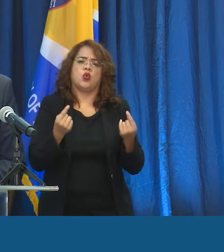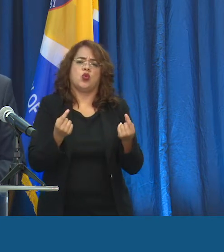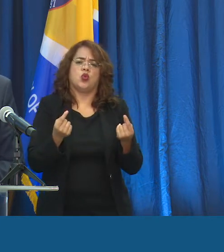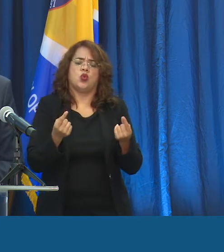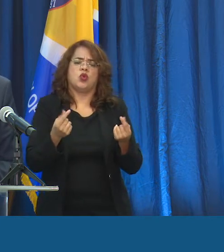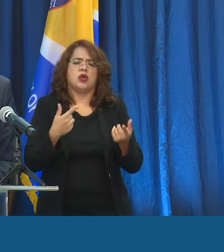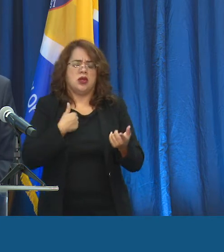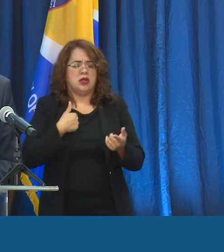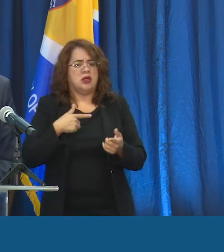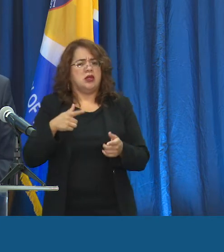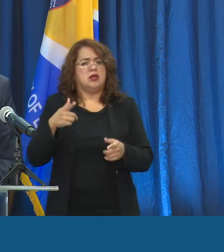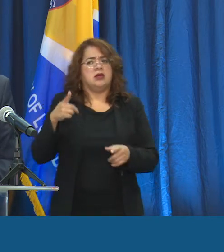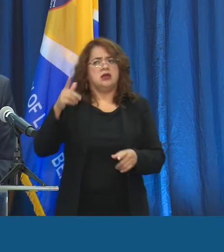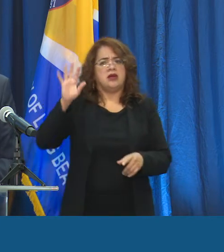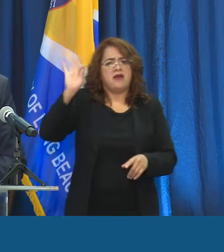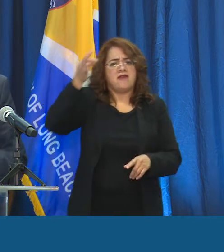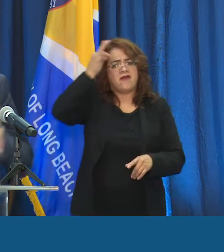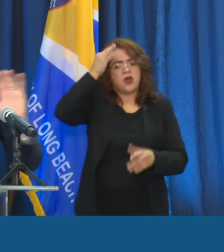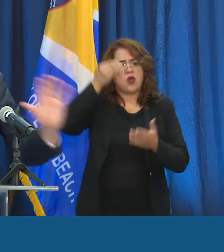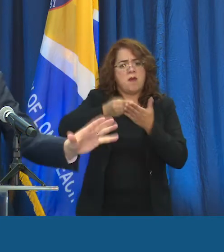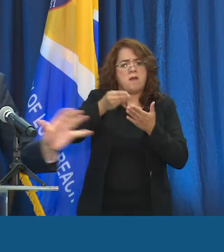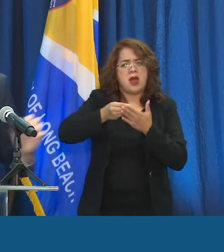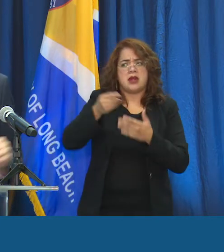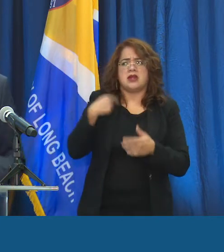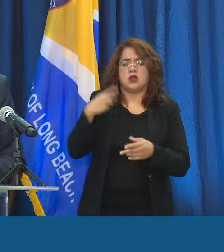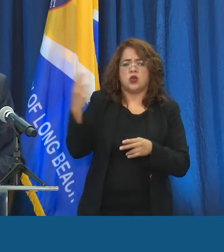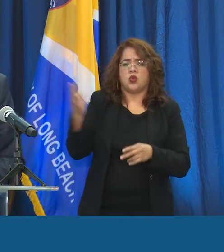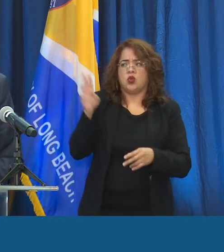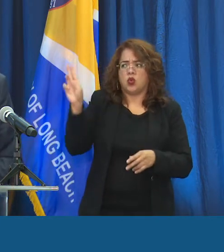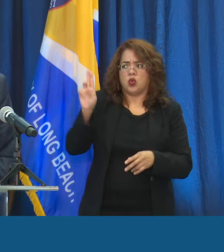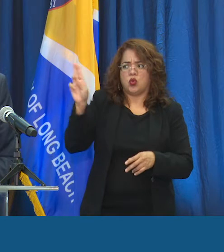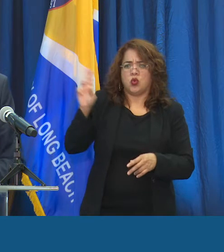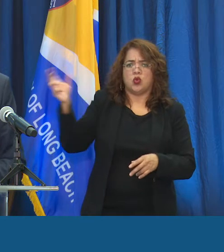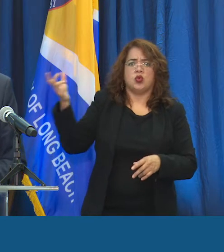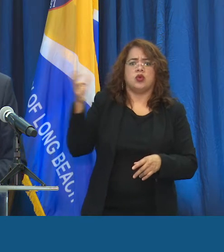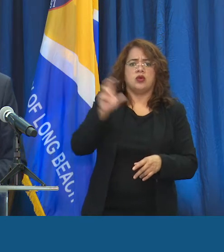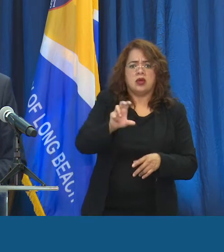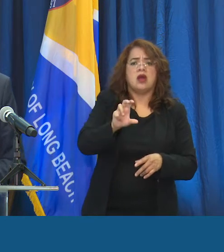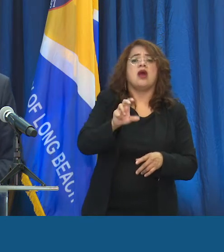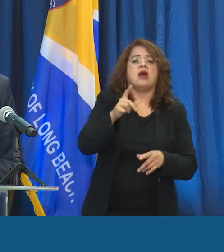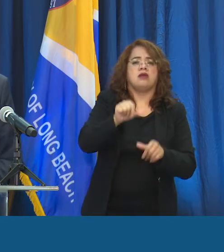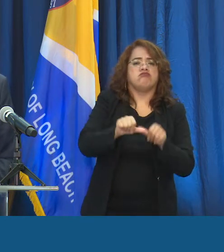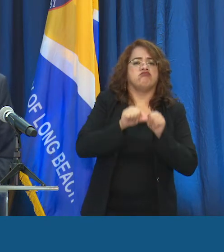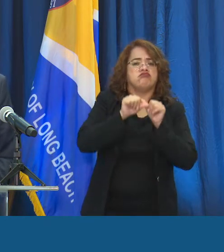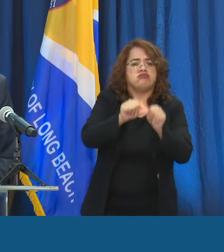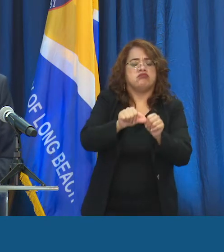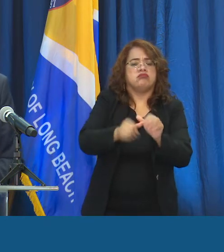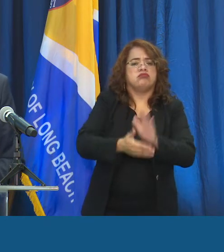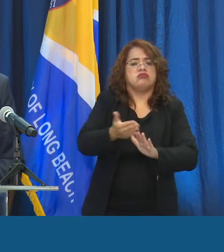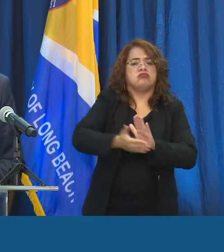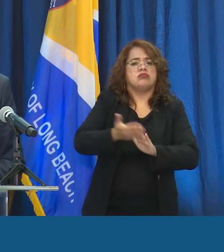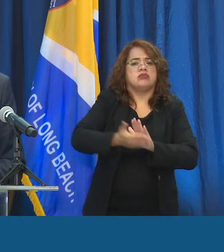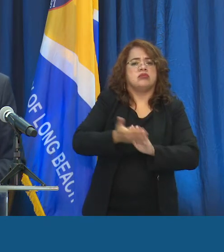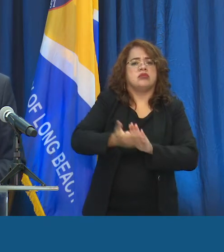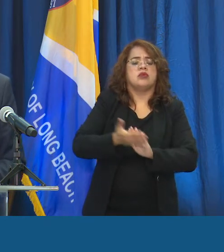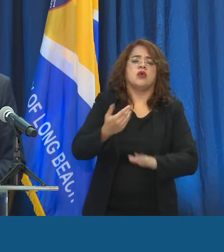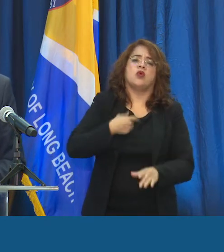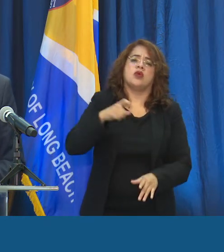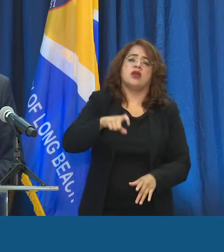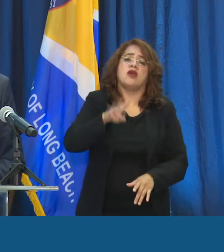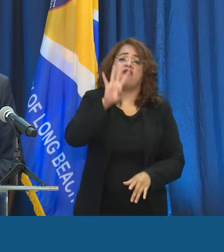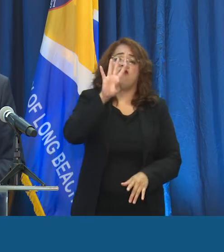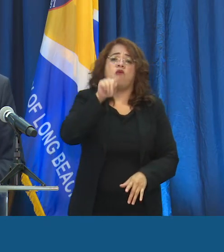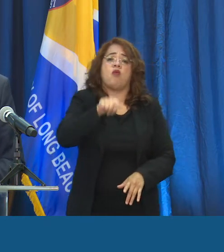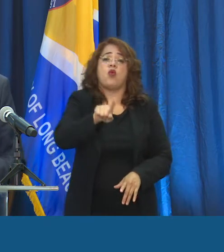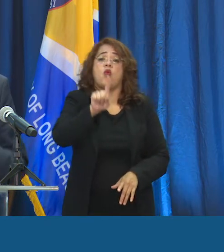for or draw down federal dollars that then would keep it going for longer. And at this point, it would require about